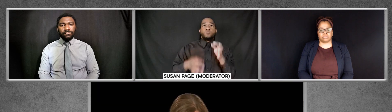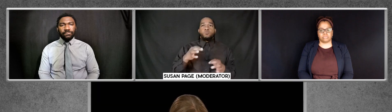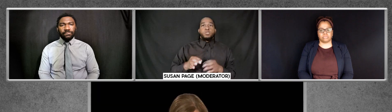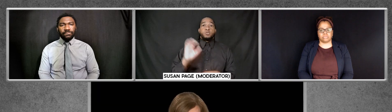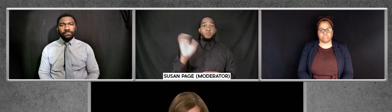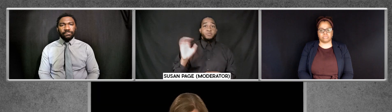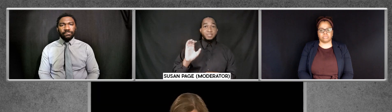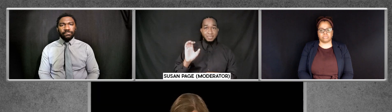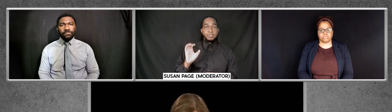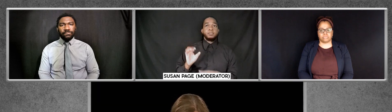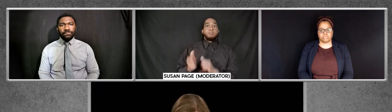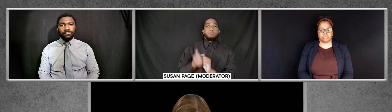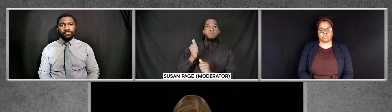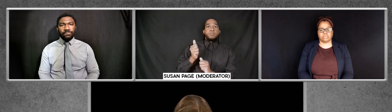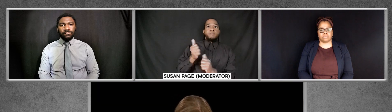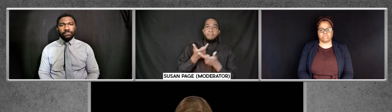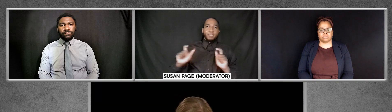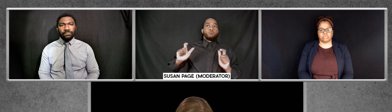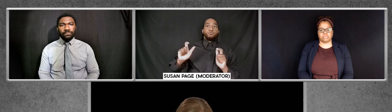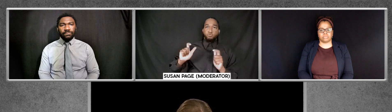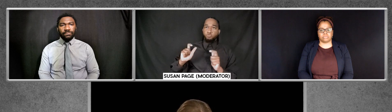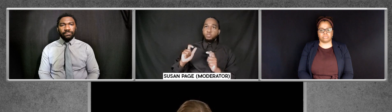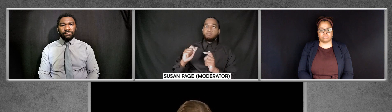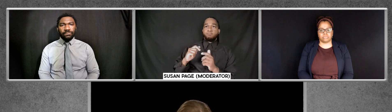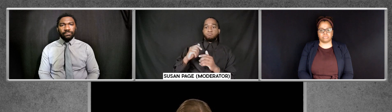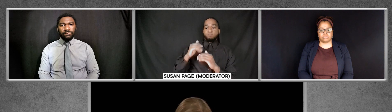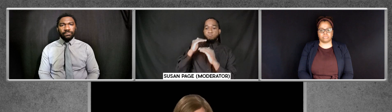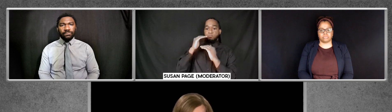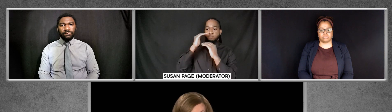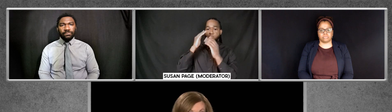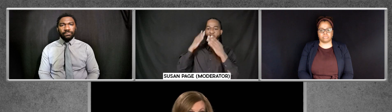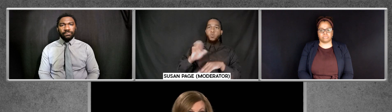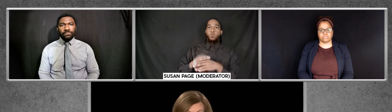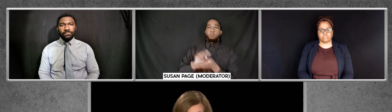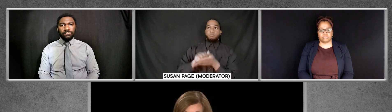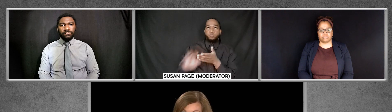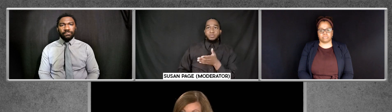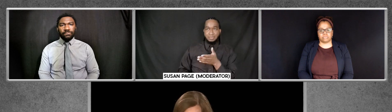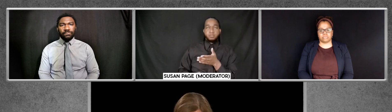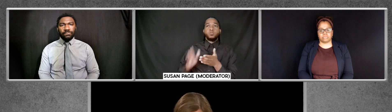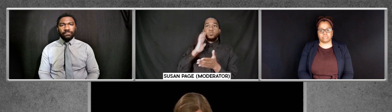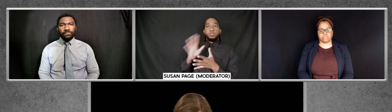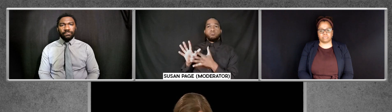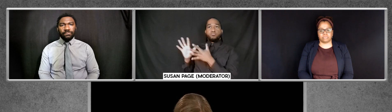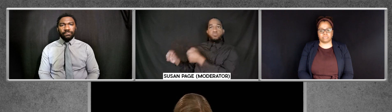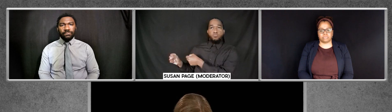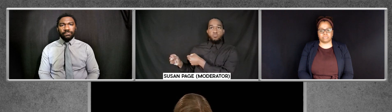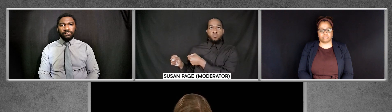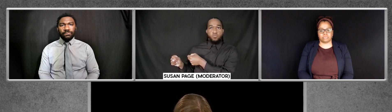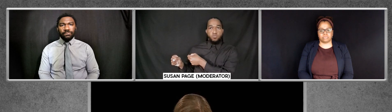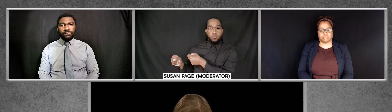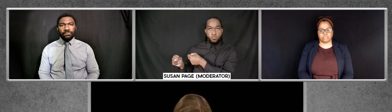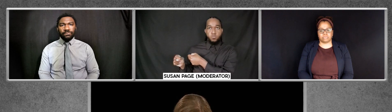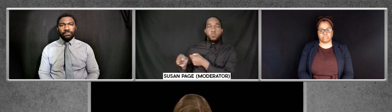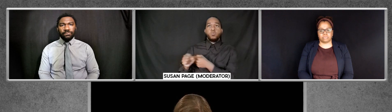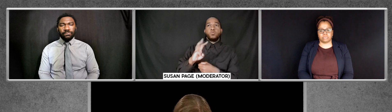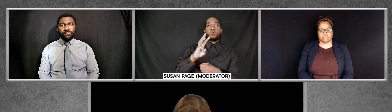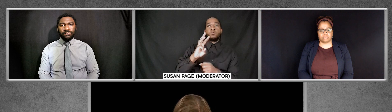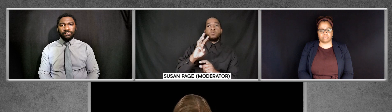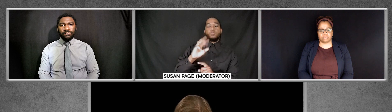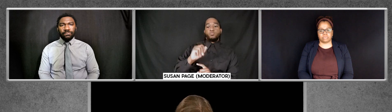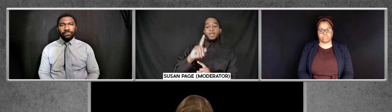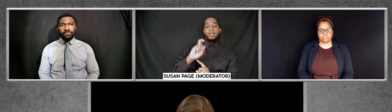abortion restrictions, even to overturning the landmark Roe v. Wade ruling. Access to abortion would then be up to the states.